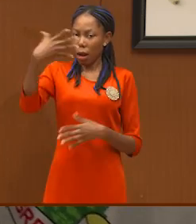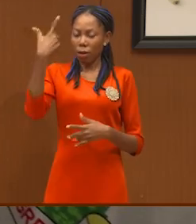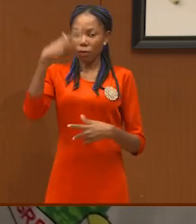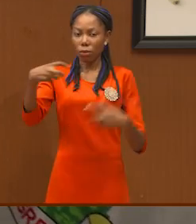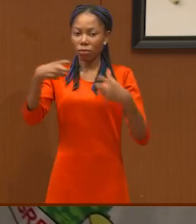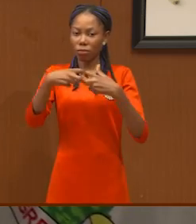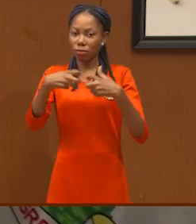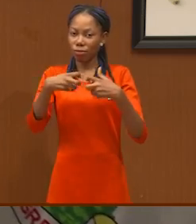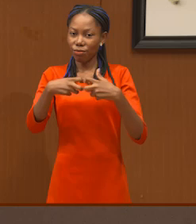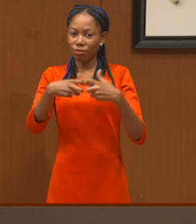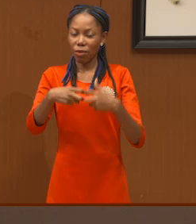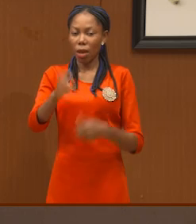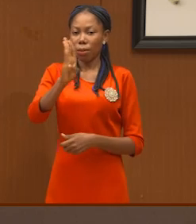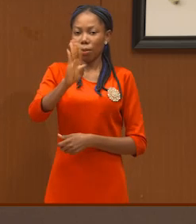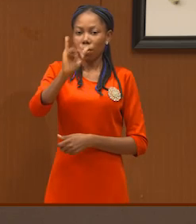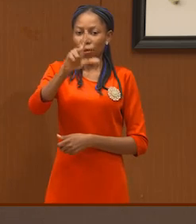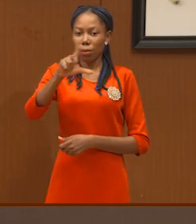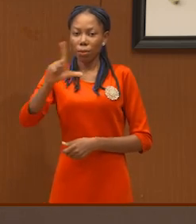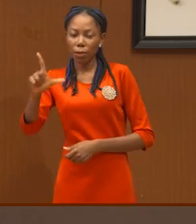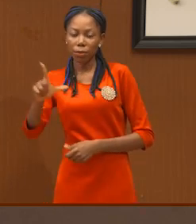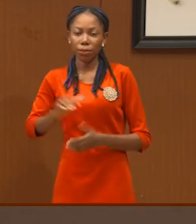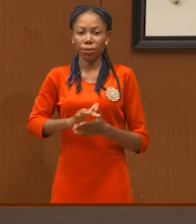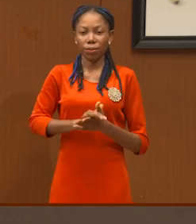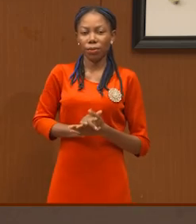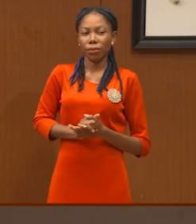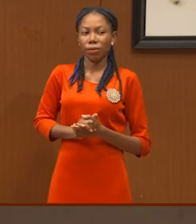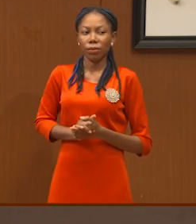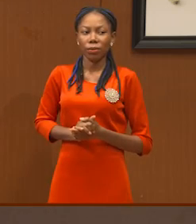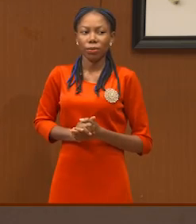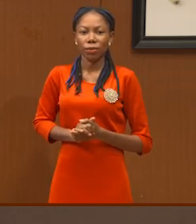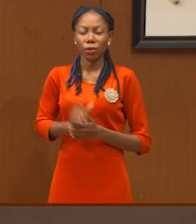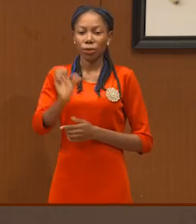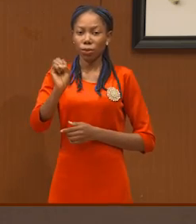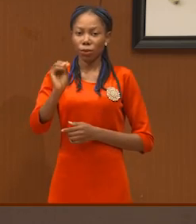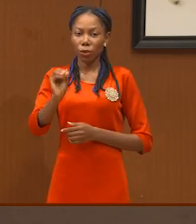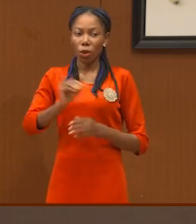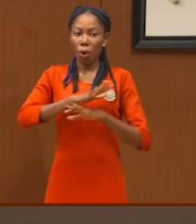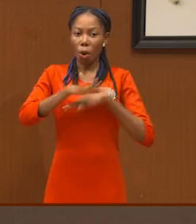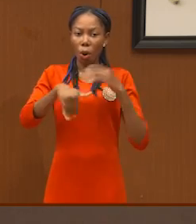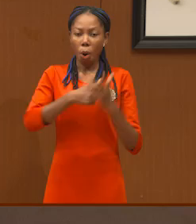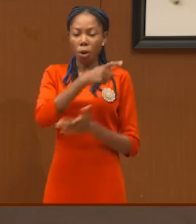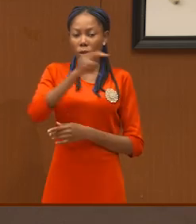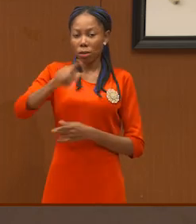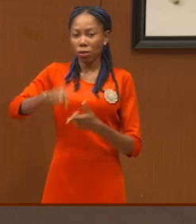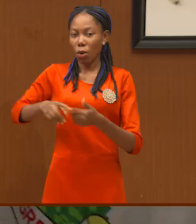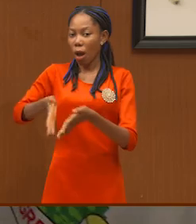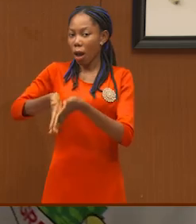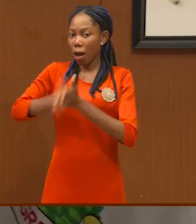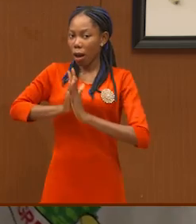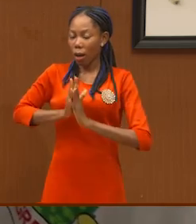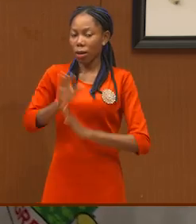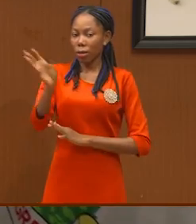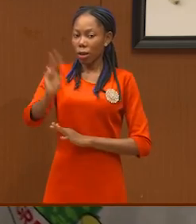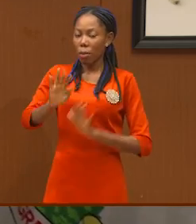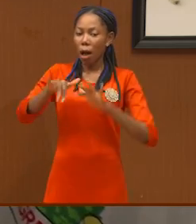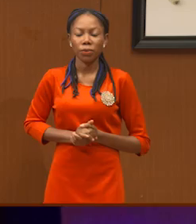electricity bill, the accumulated electricity bill. So all I need to ask you is, how do you intend